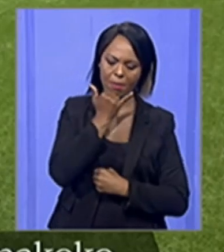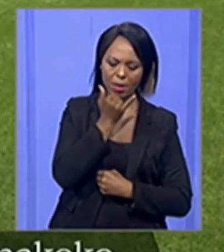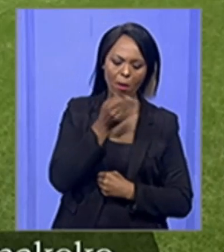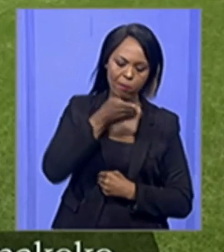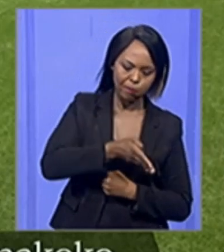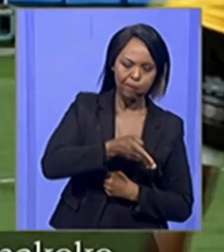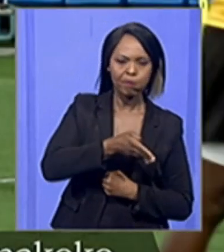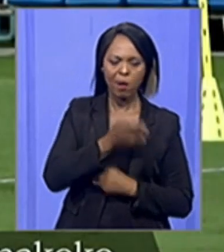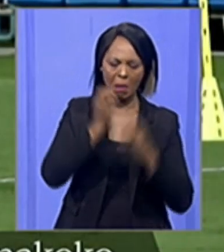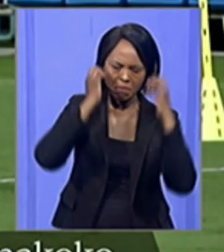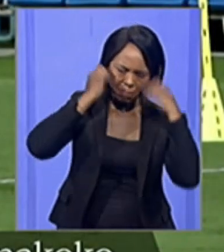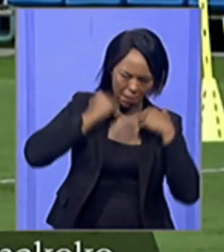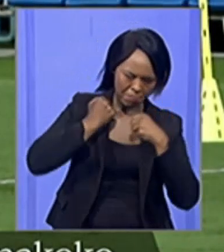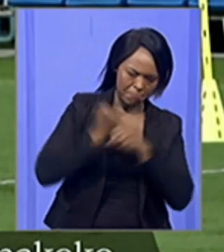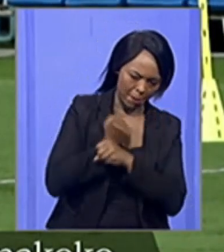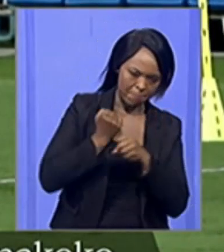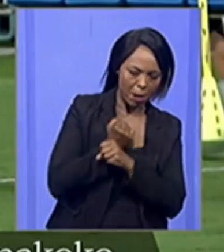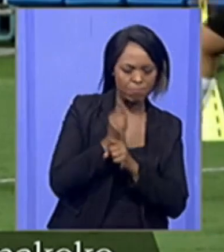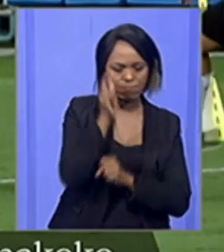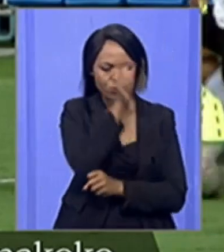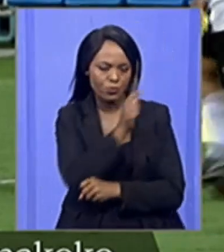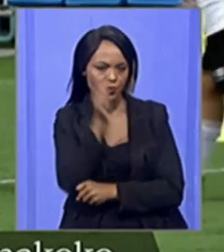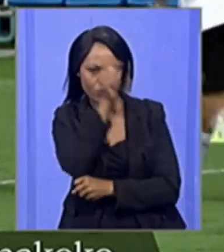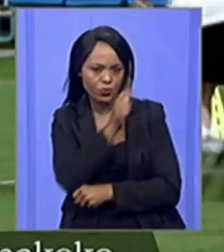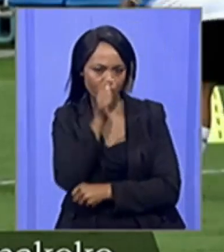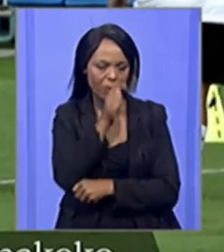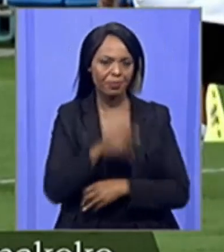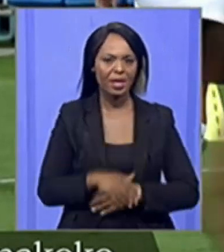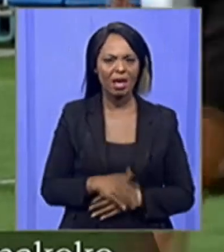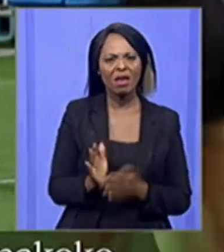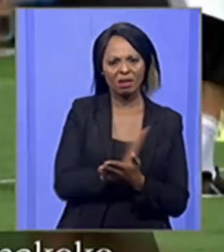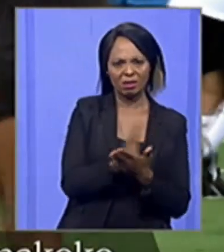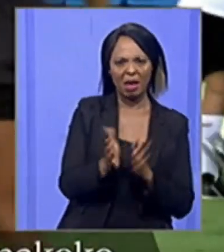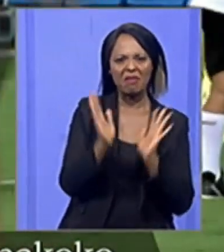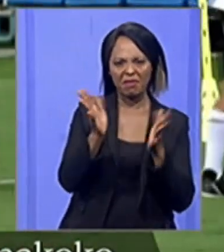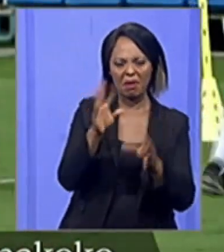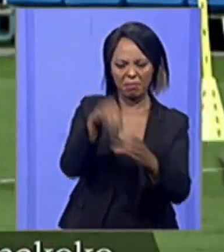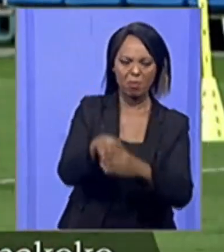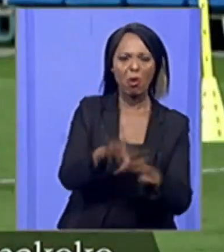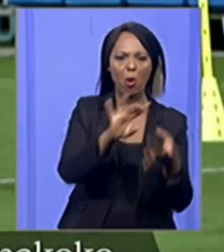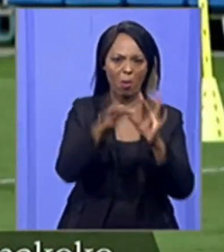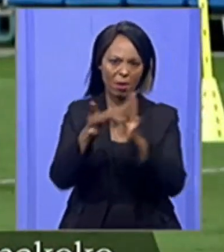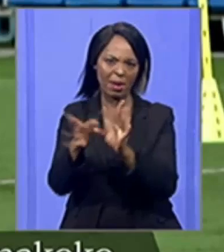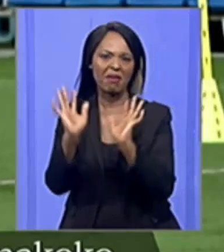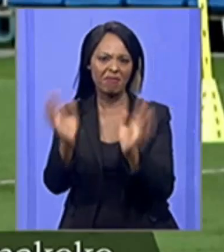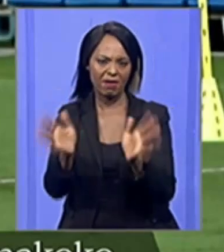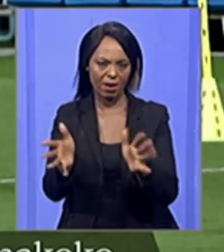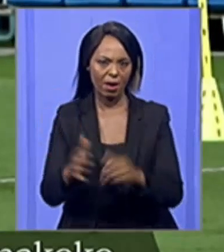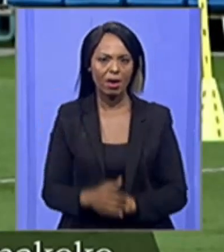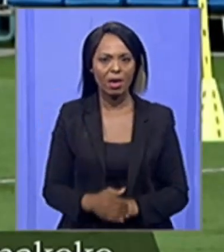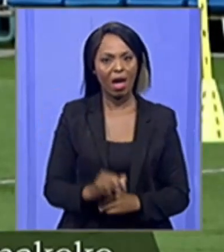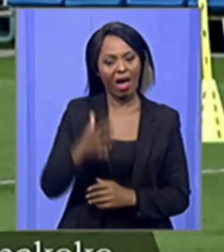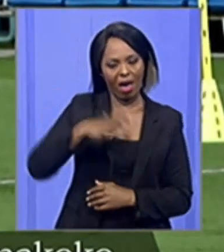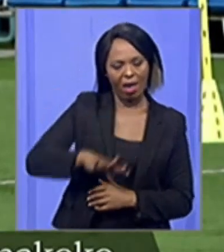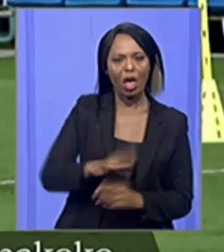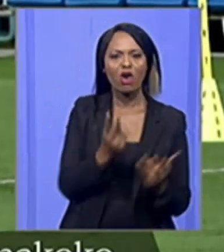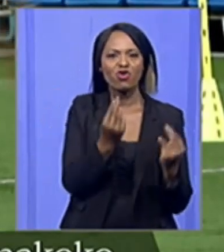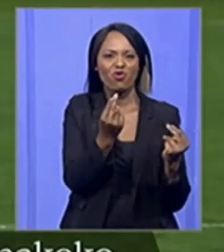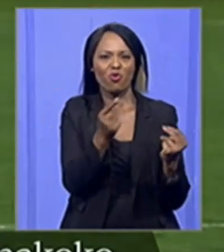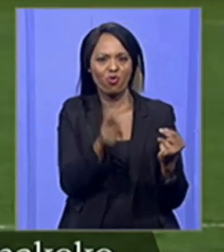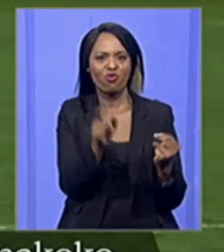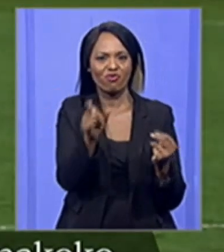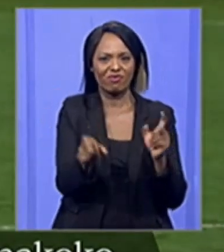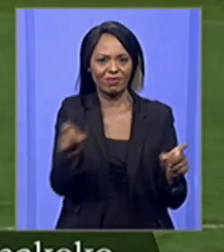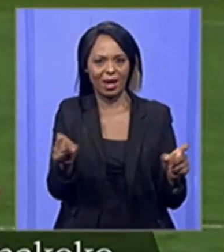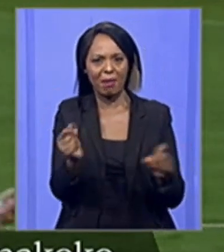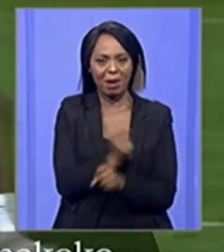working hard. Le ge dibapadi tše mmalwa di ile tša raloka dipapadi tša di-Olimpiki peleng e tla ba maitemogelo a mafya go baraloki ba bantši go